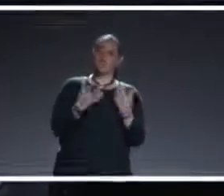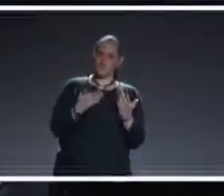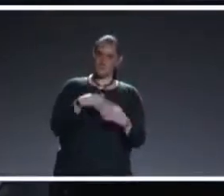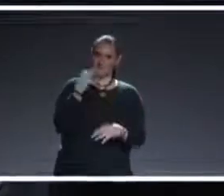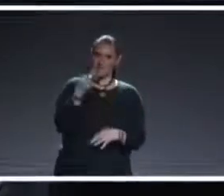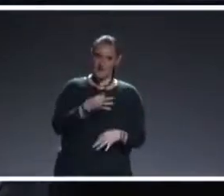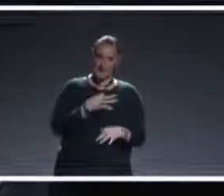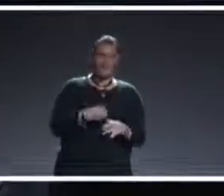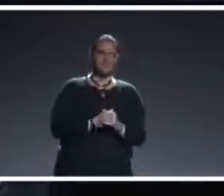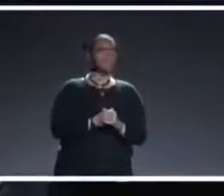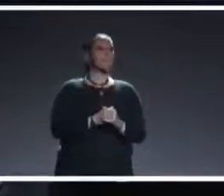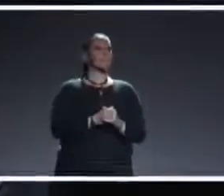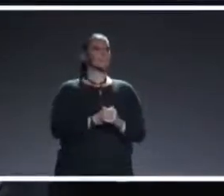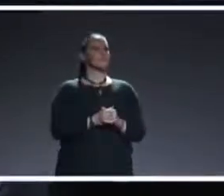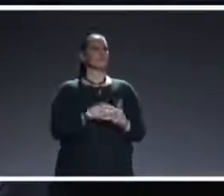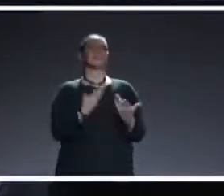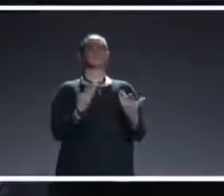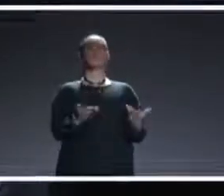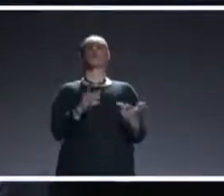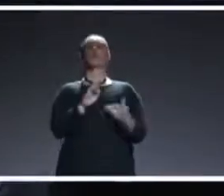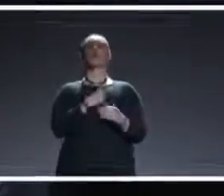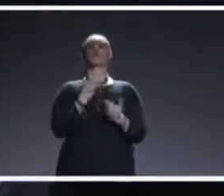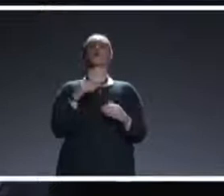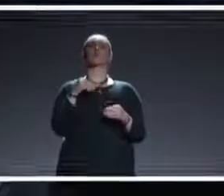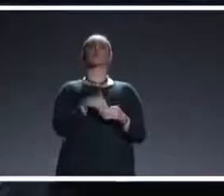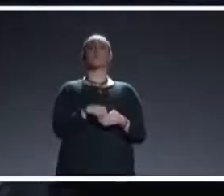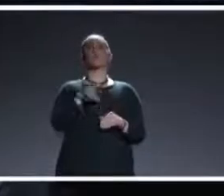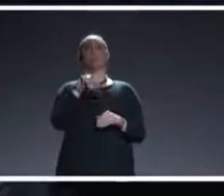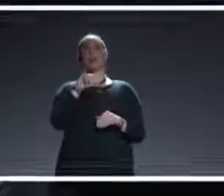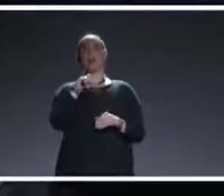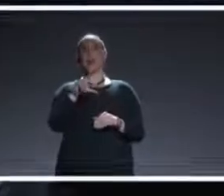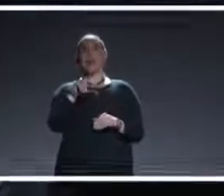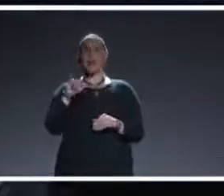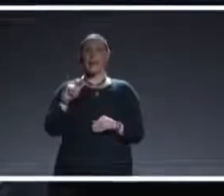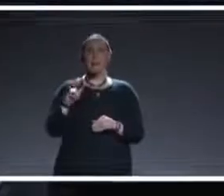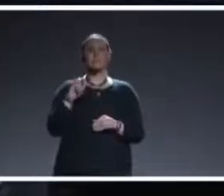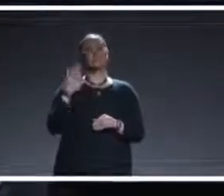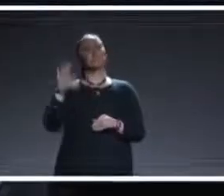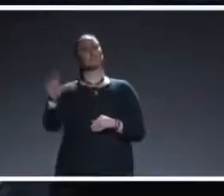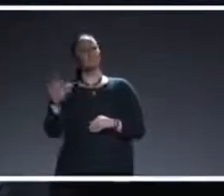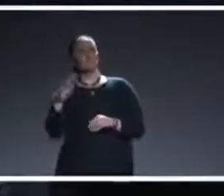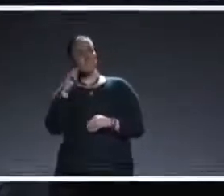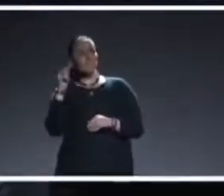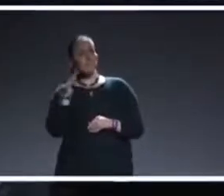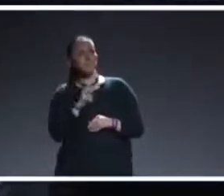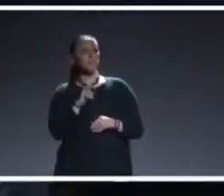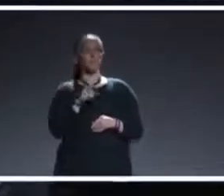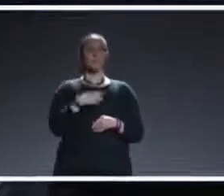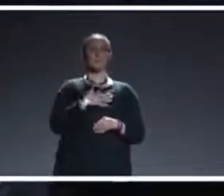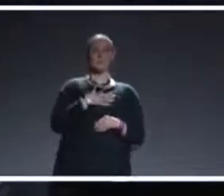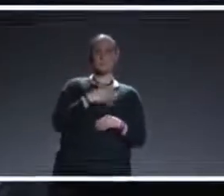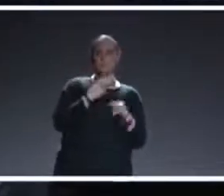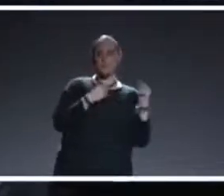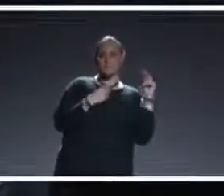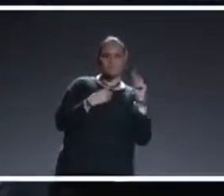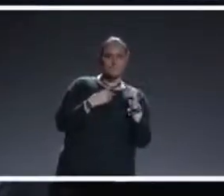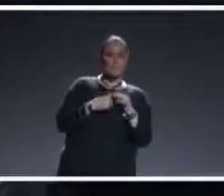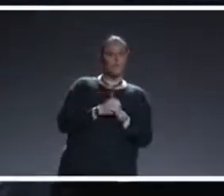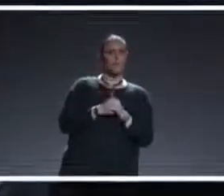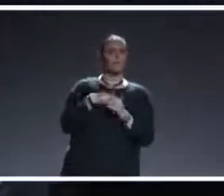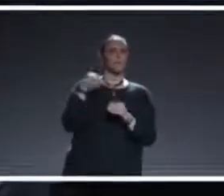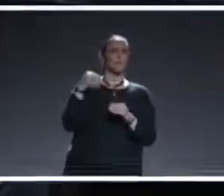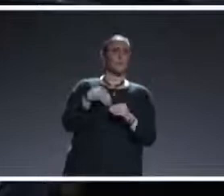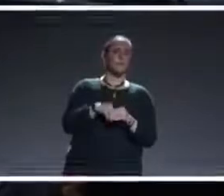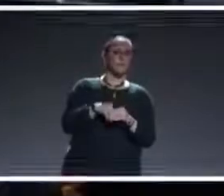was concluded in my eyes as well, and Lily's eyes. We wrote it as a very elegant